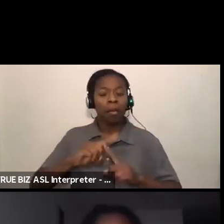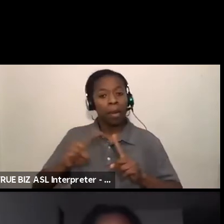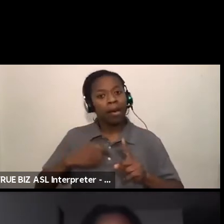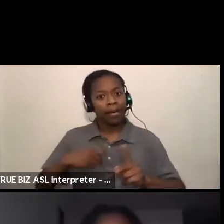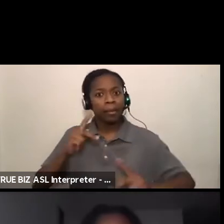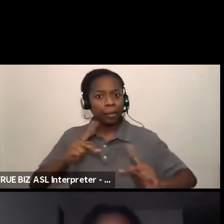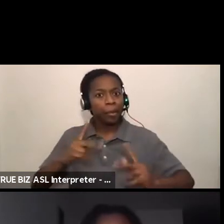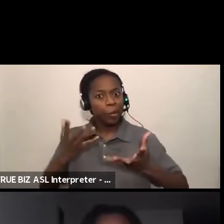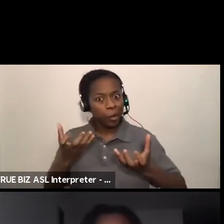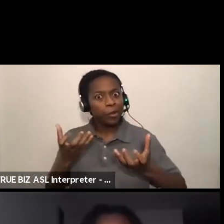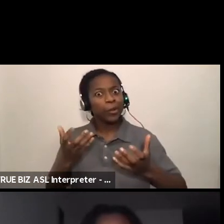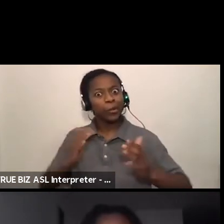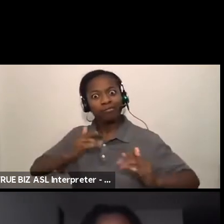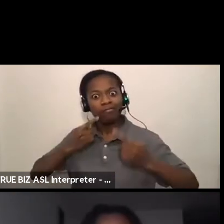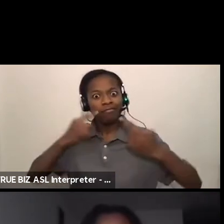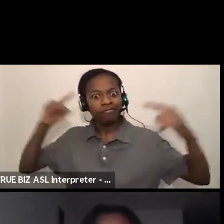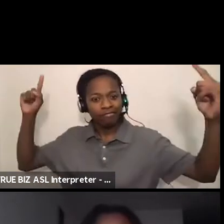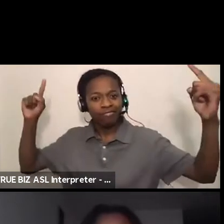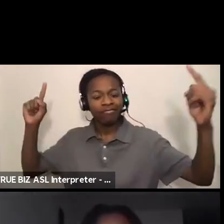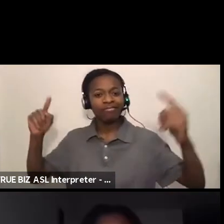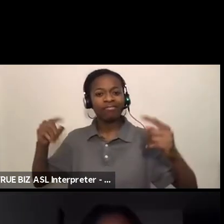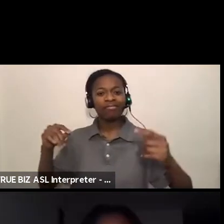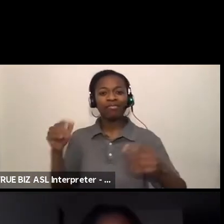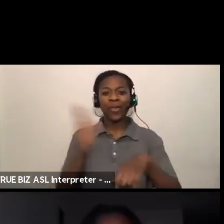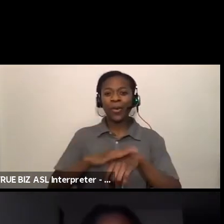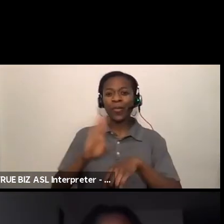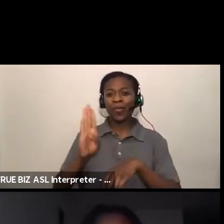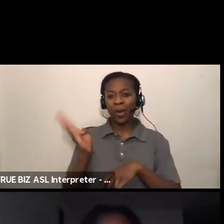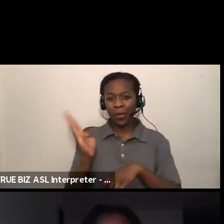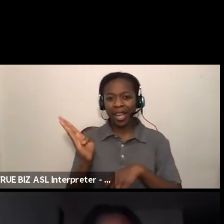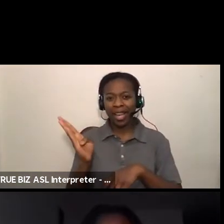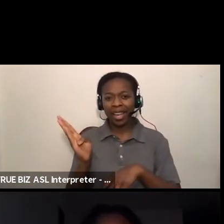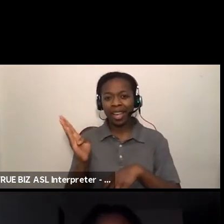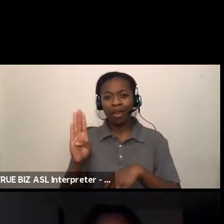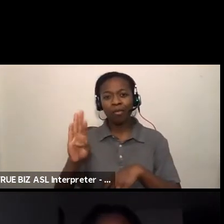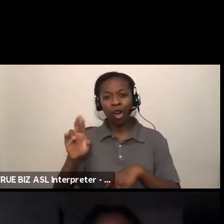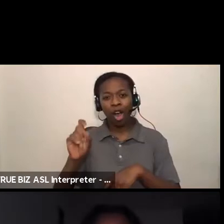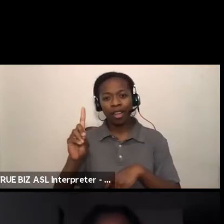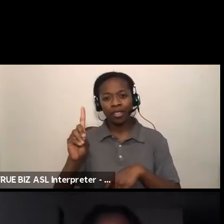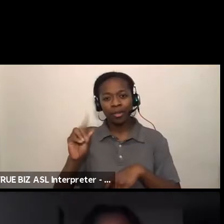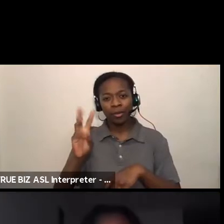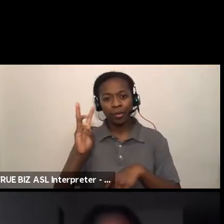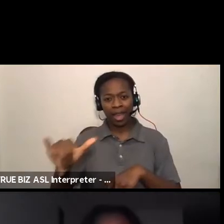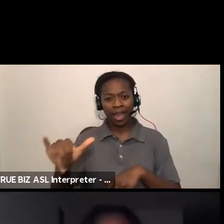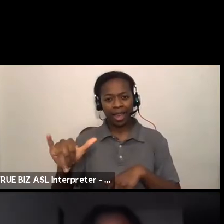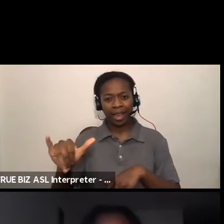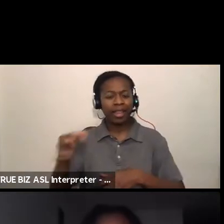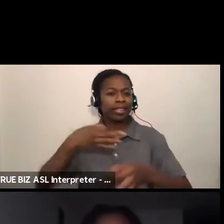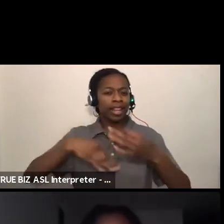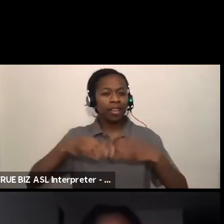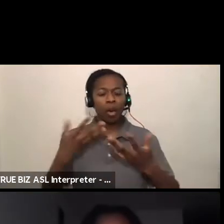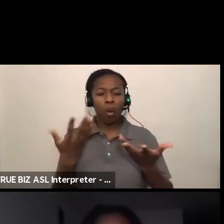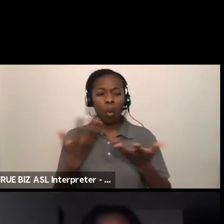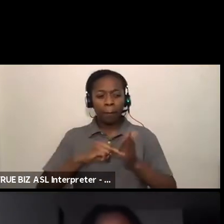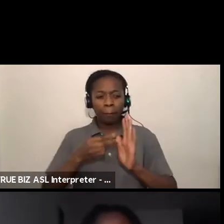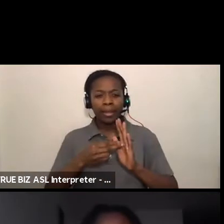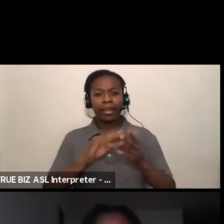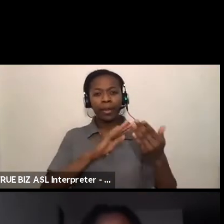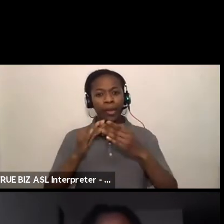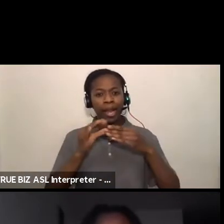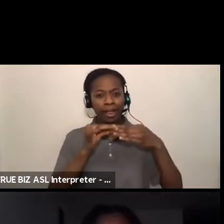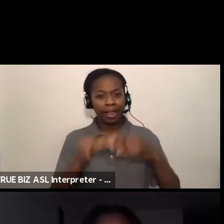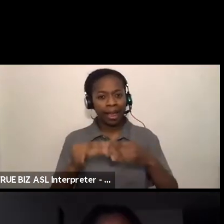know, epitomize making it big on Broadway, as opposed to, you know, what does it mean to be a community-led theater that